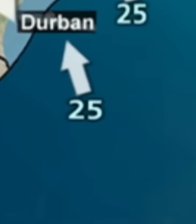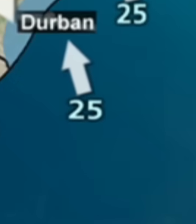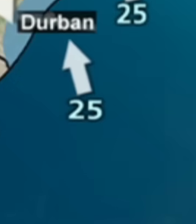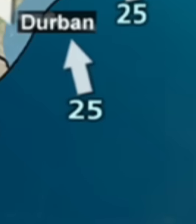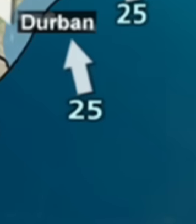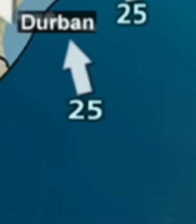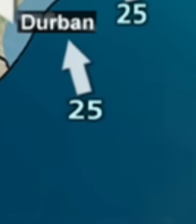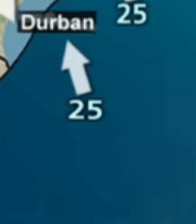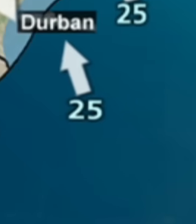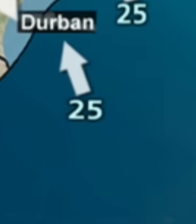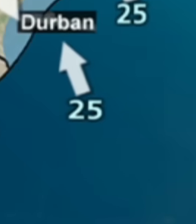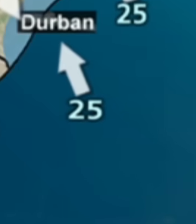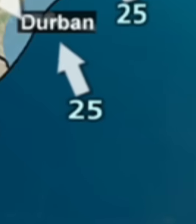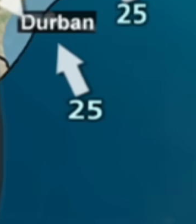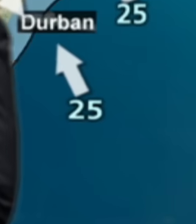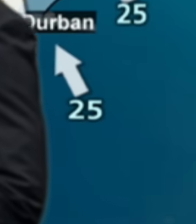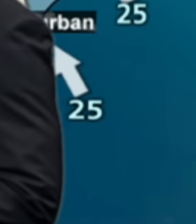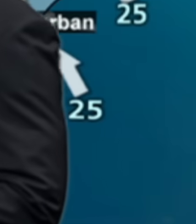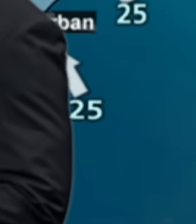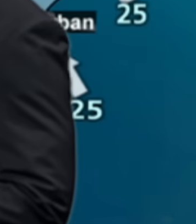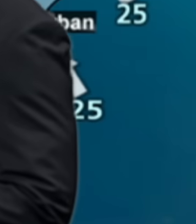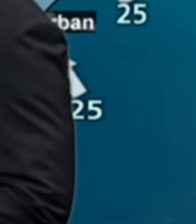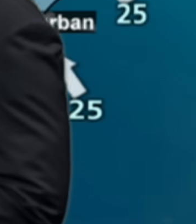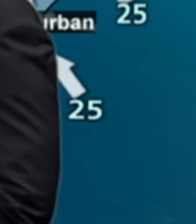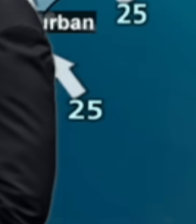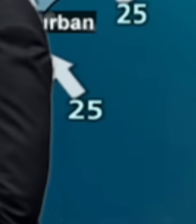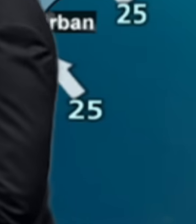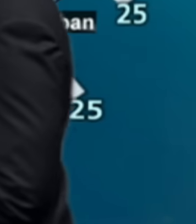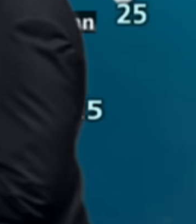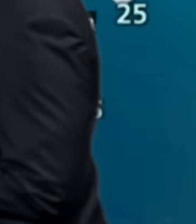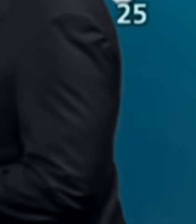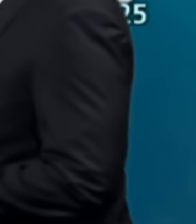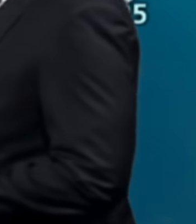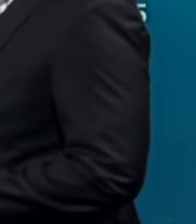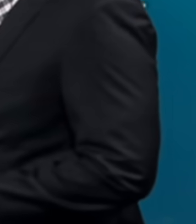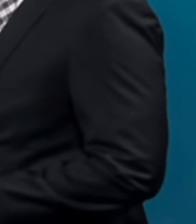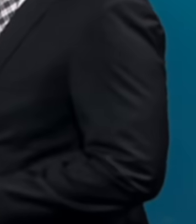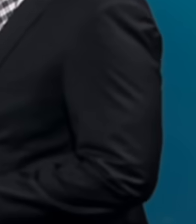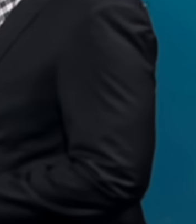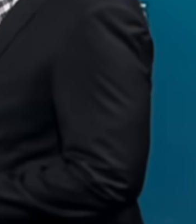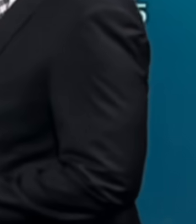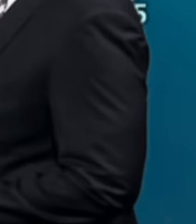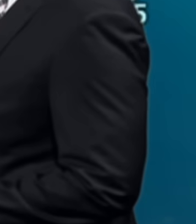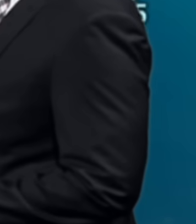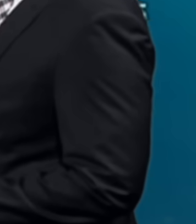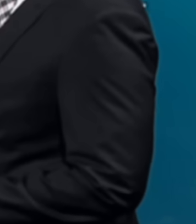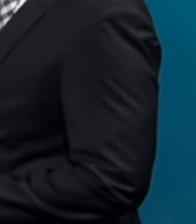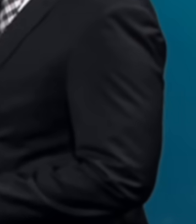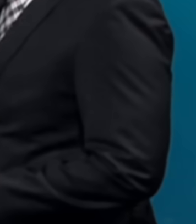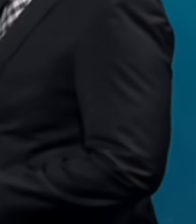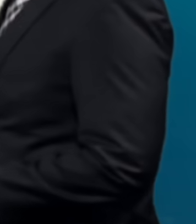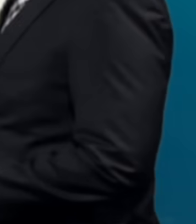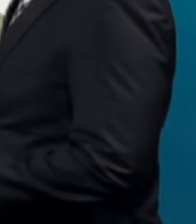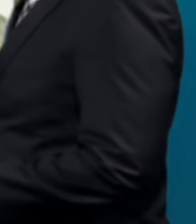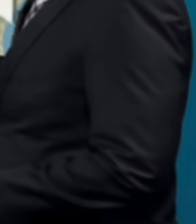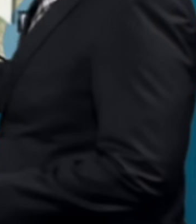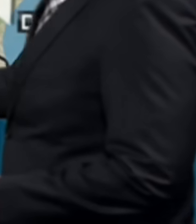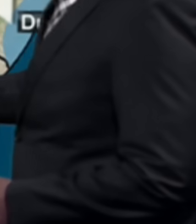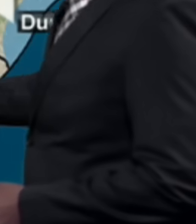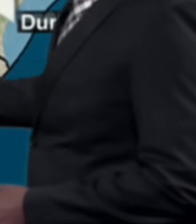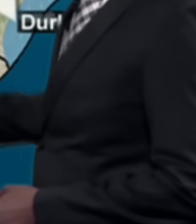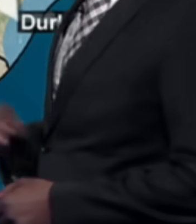Mona ke le papa bui madimo ho zabeli phanze tse shebile hona ka ro kapa boprima o tla jala ka ro kapa tšhabela ha o pletse biletseng plefela fera o shebile ka pindone boholo ba